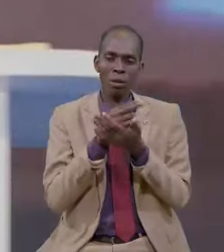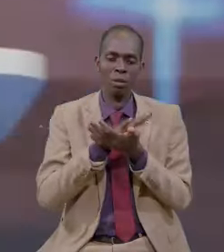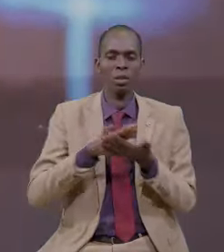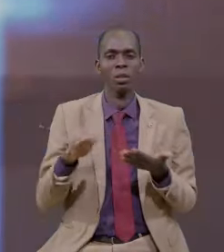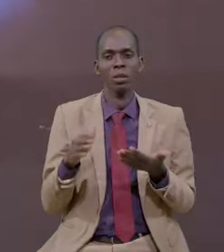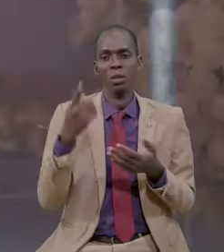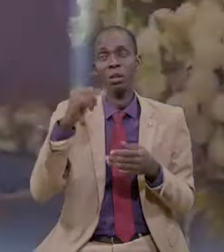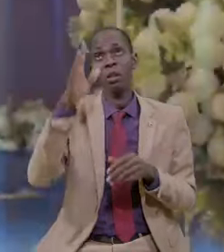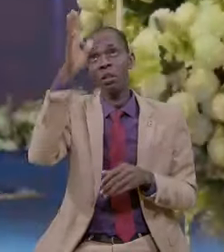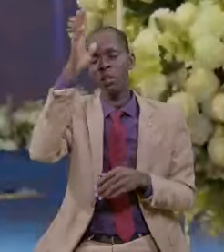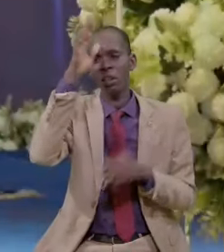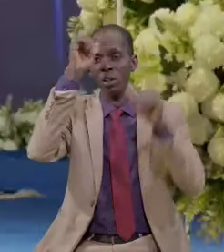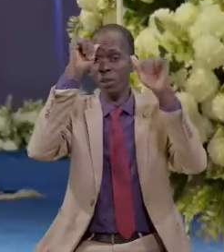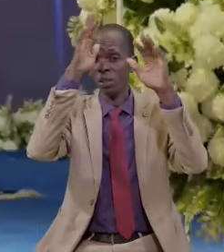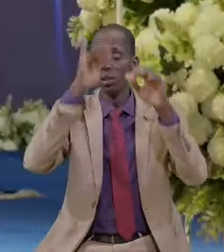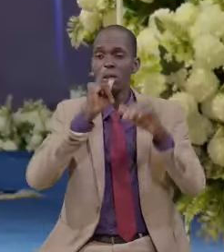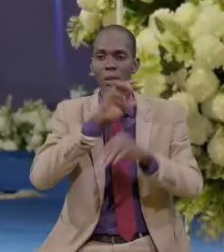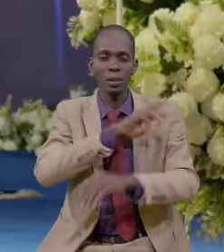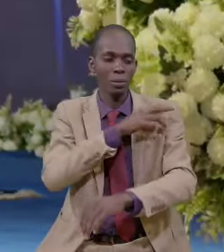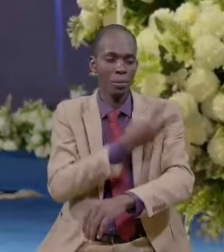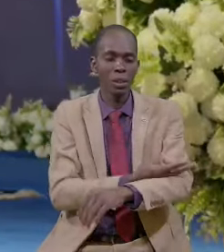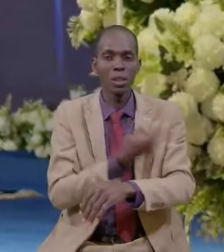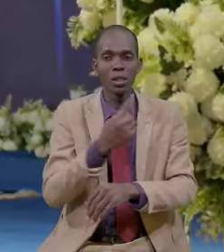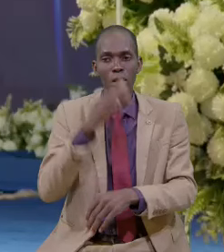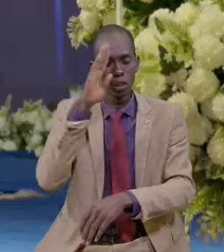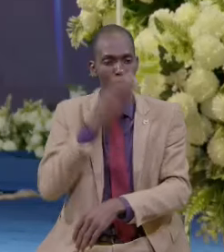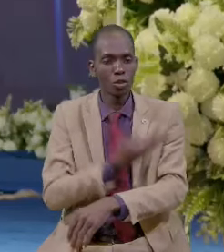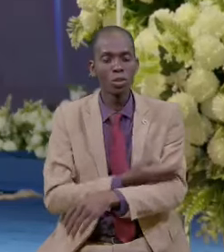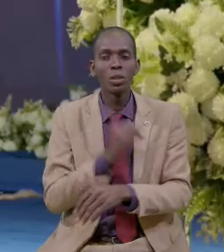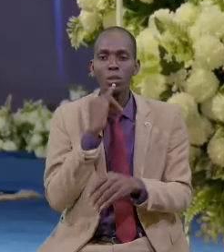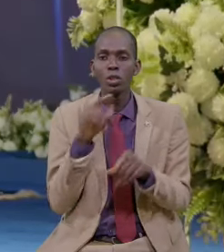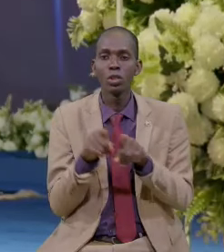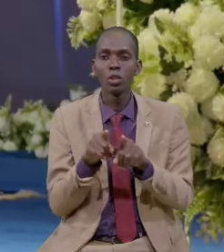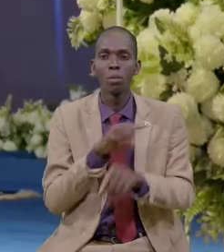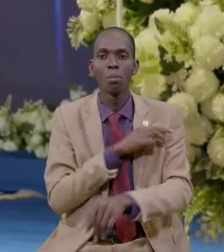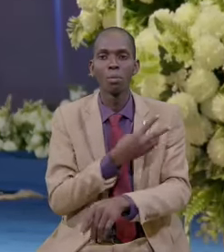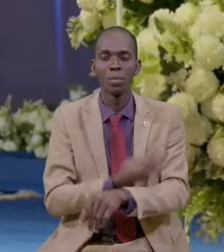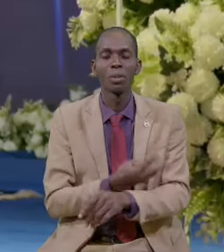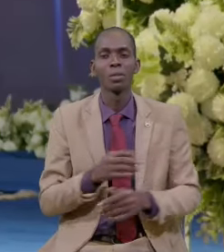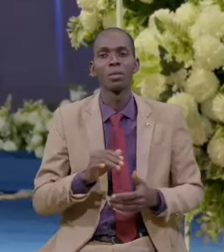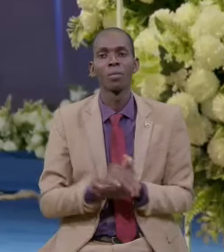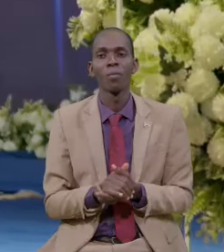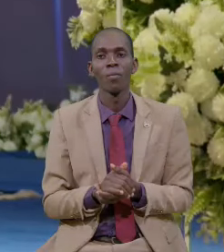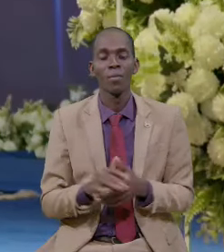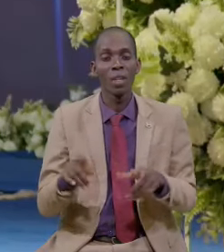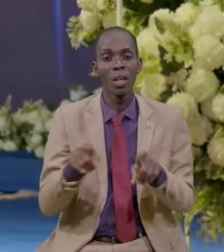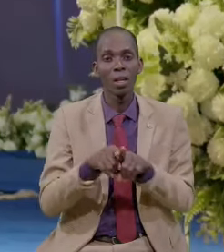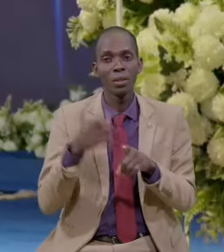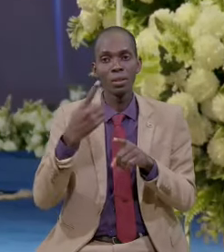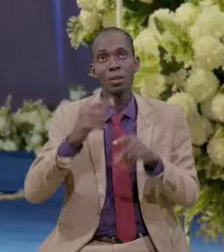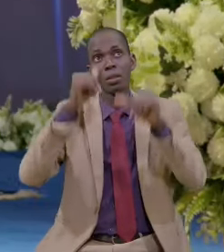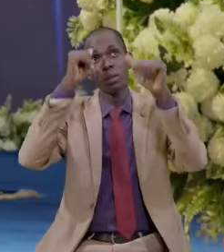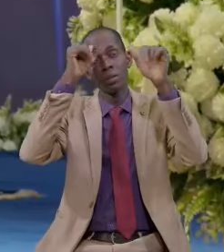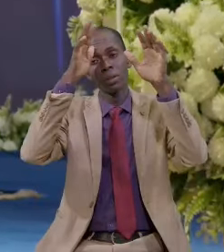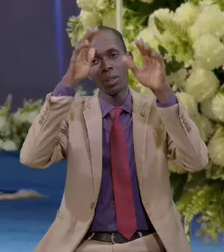Father is mighty. The Son is mighty. Let's be one as the Father and